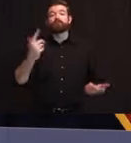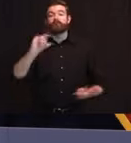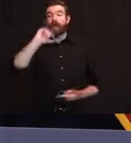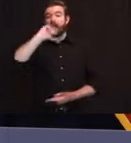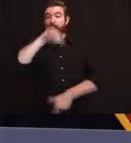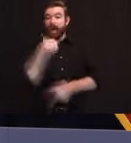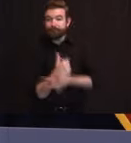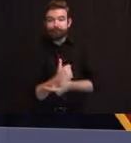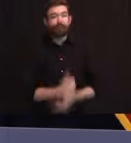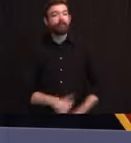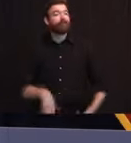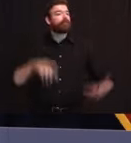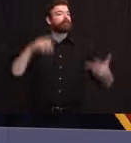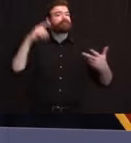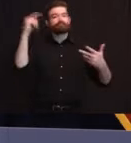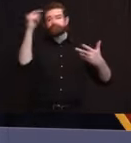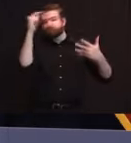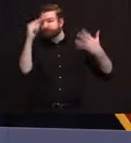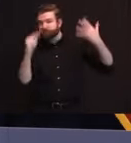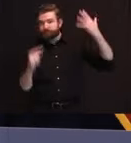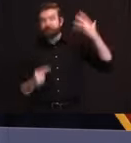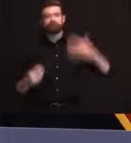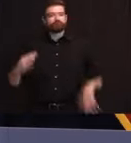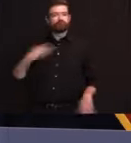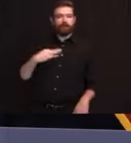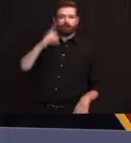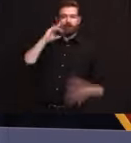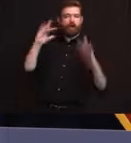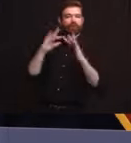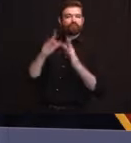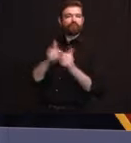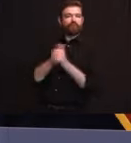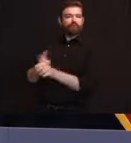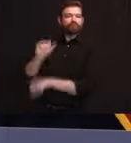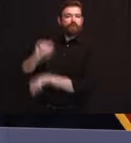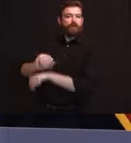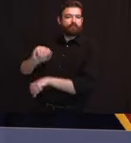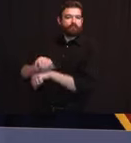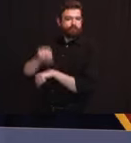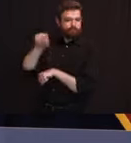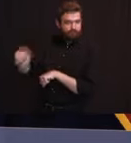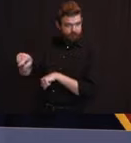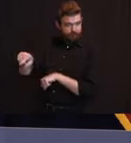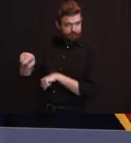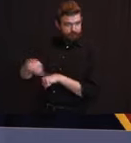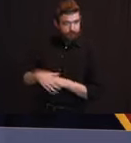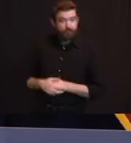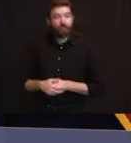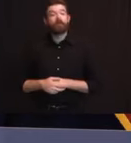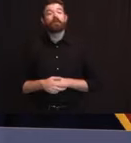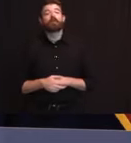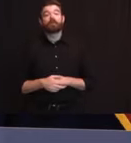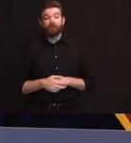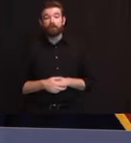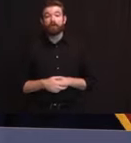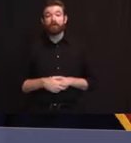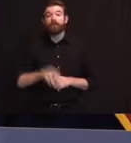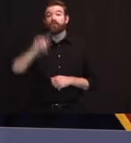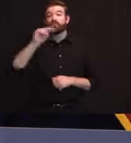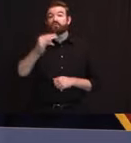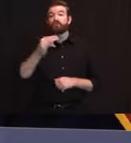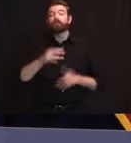outset, trainees will receive an overview of the public health system in New Jersey and its structure. This will provide